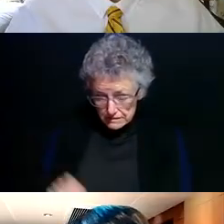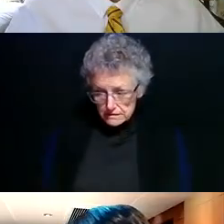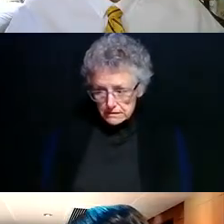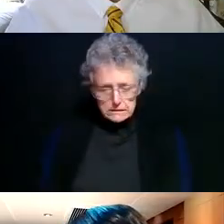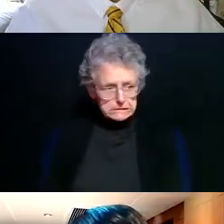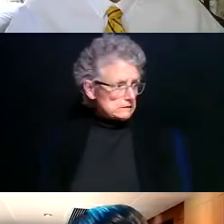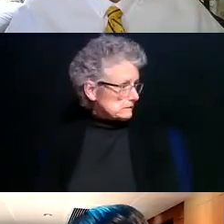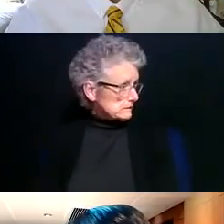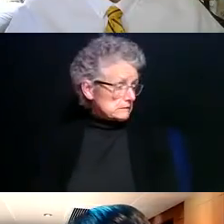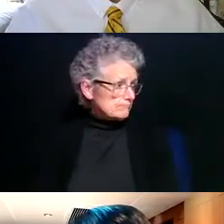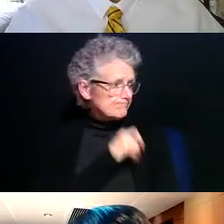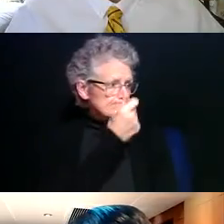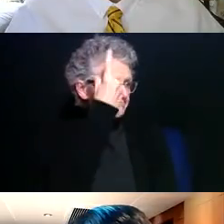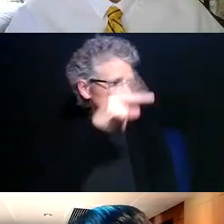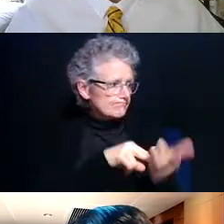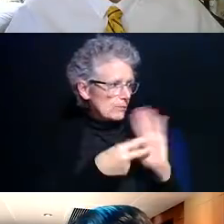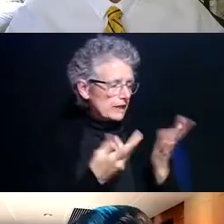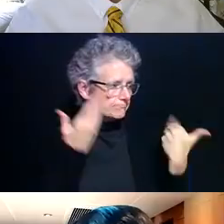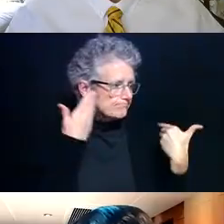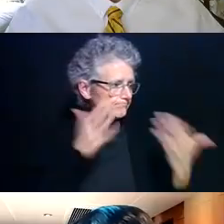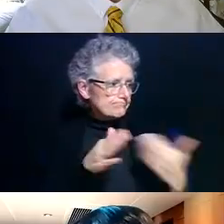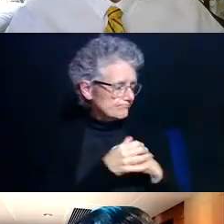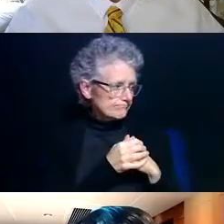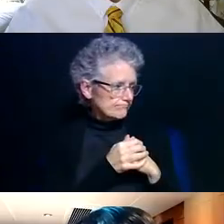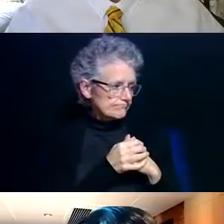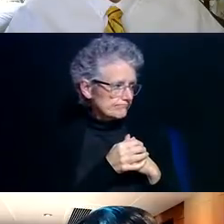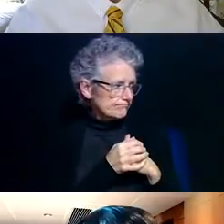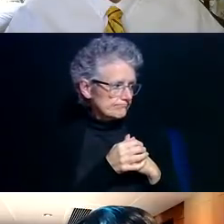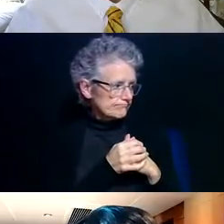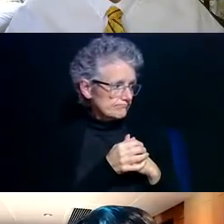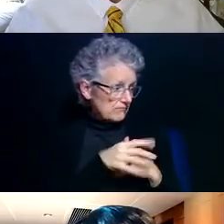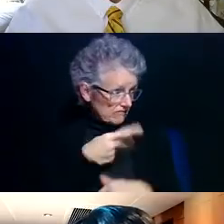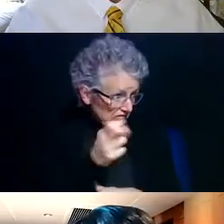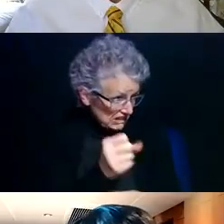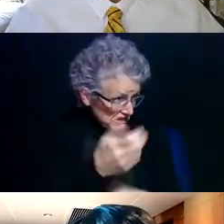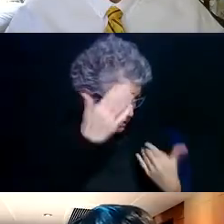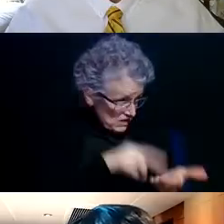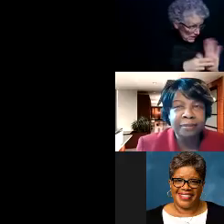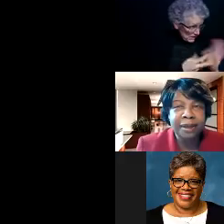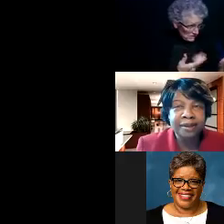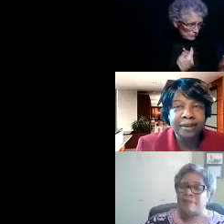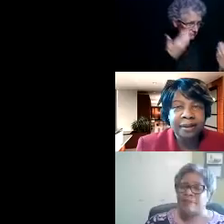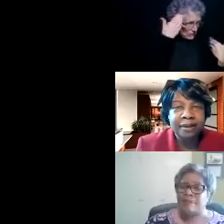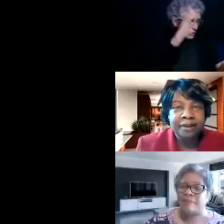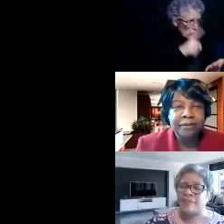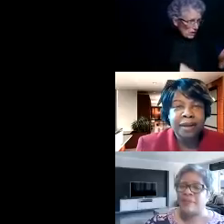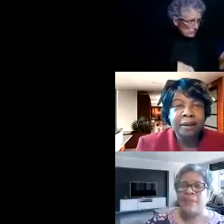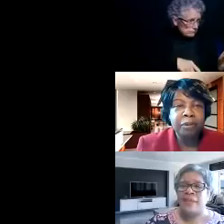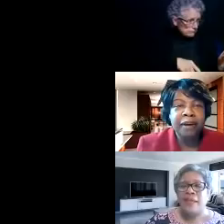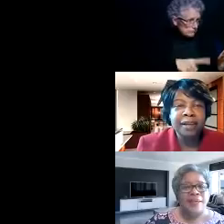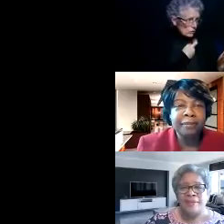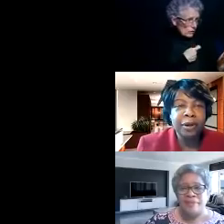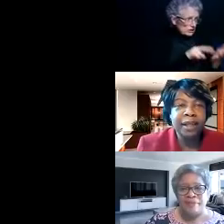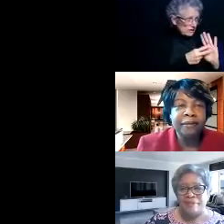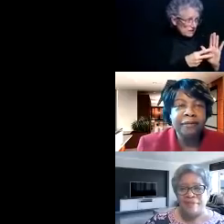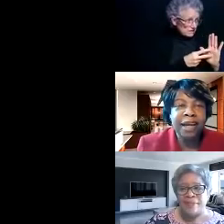I don't know what that means. I don't know if Phyllis is clear, but I don't know what that question means. Okay, so if they can